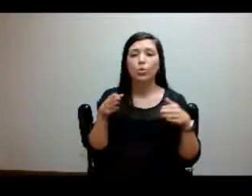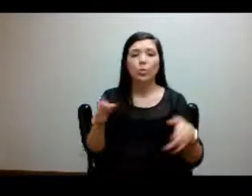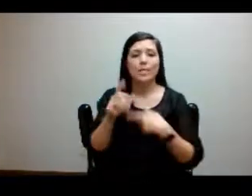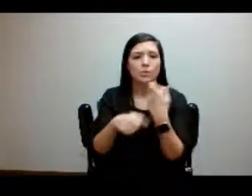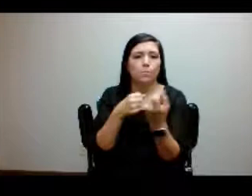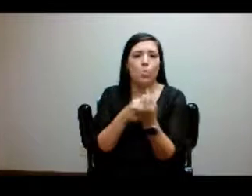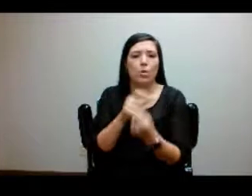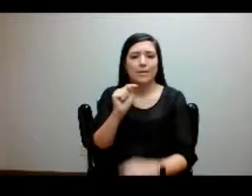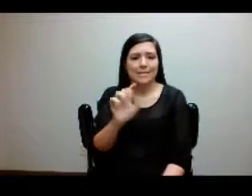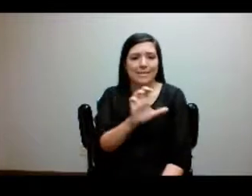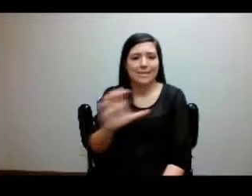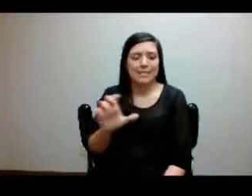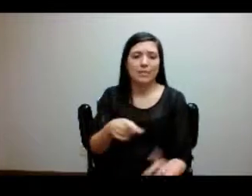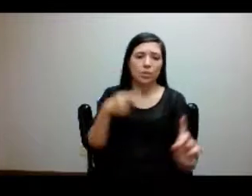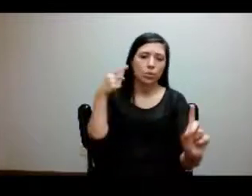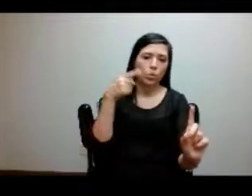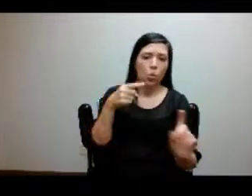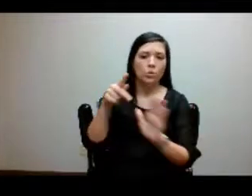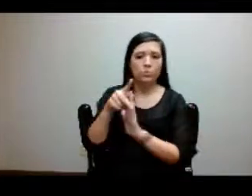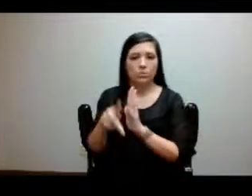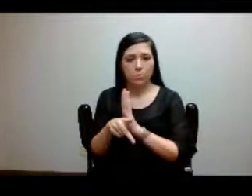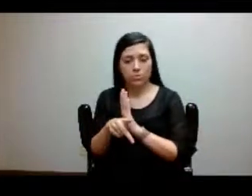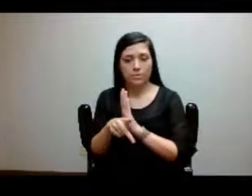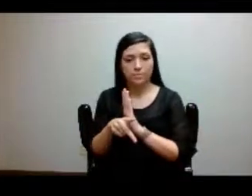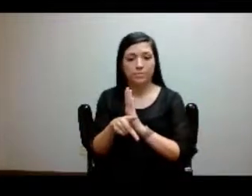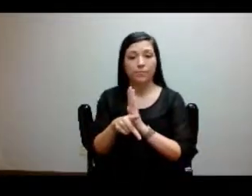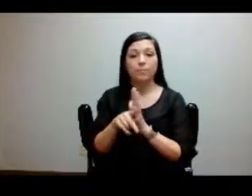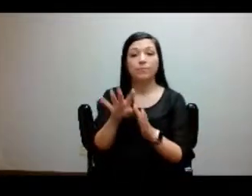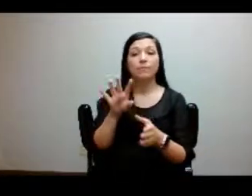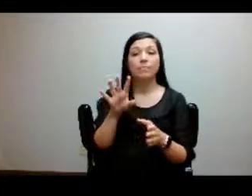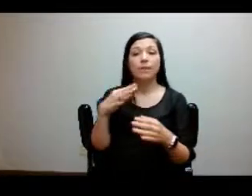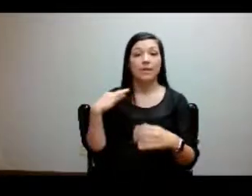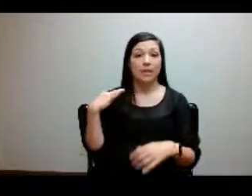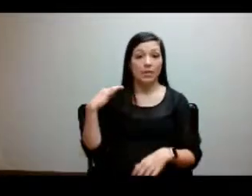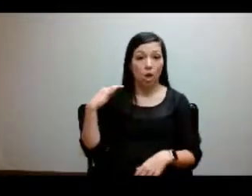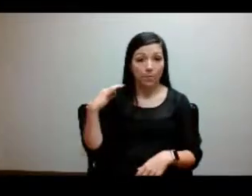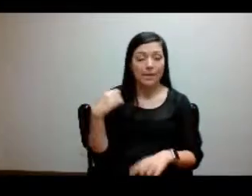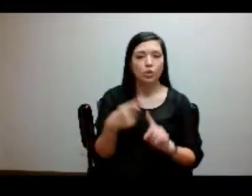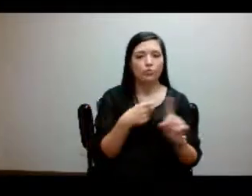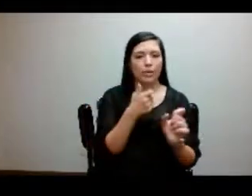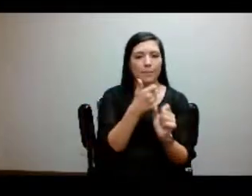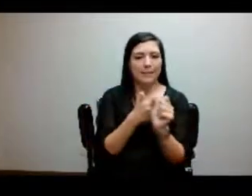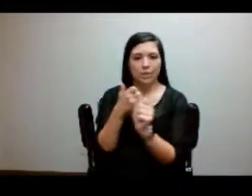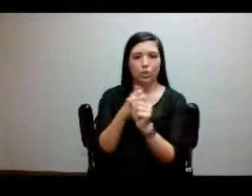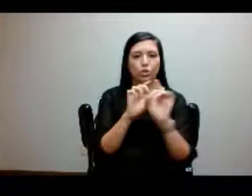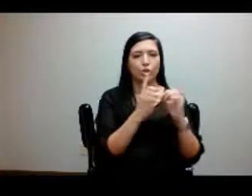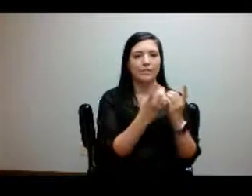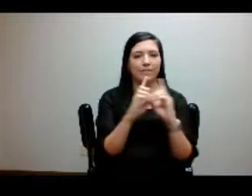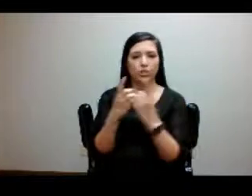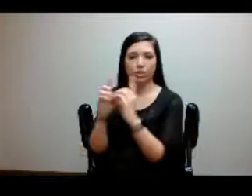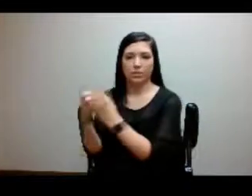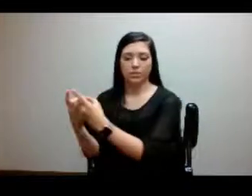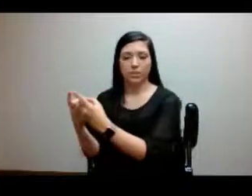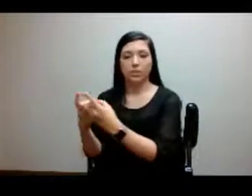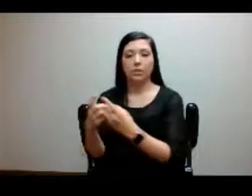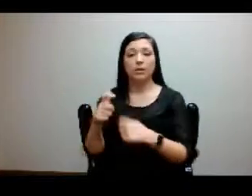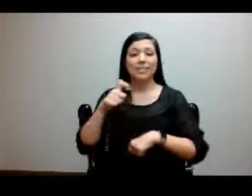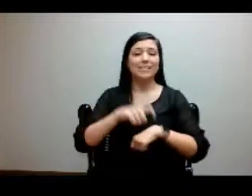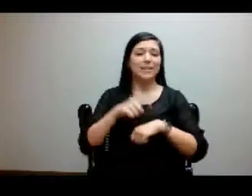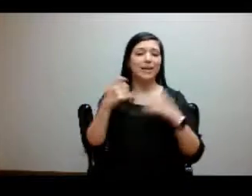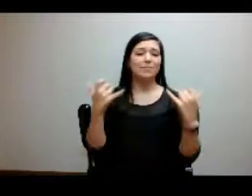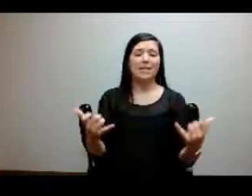TCC's goals and principles. Nominations were submitted from each division. The times that we're all living in are